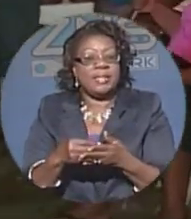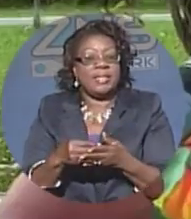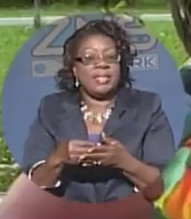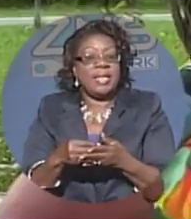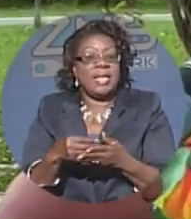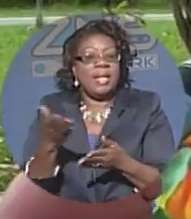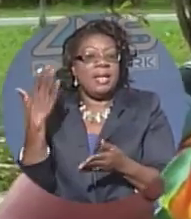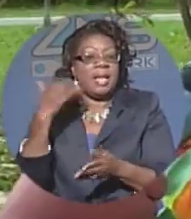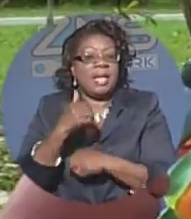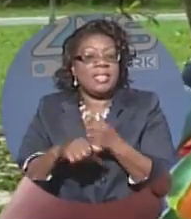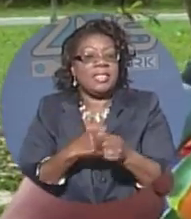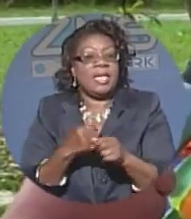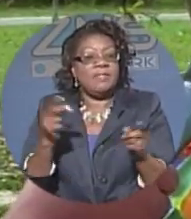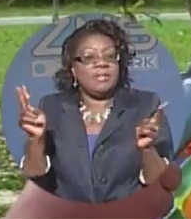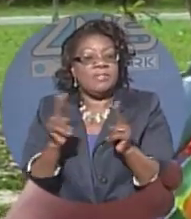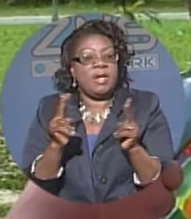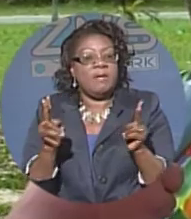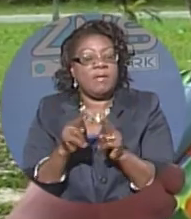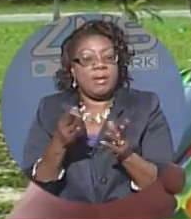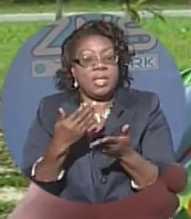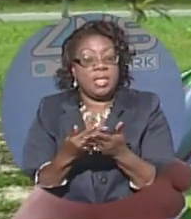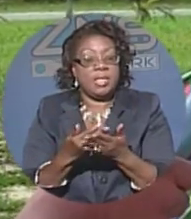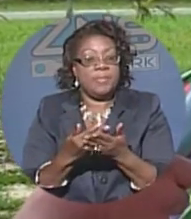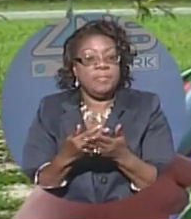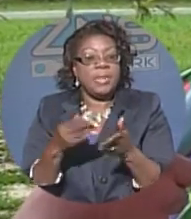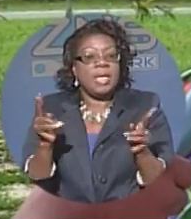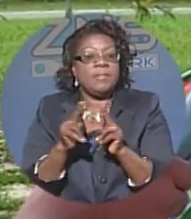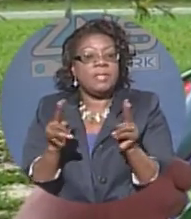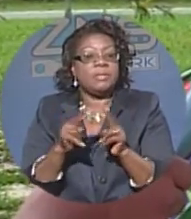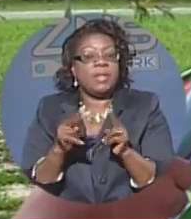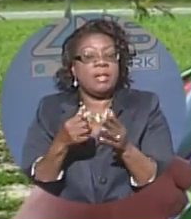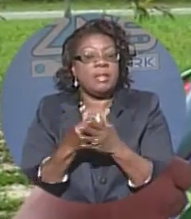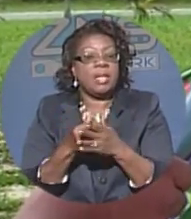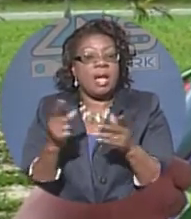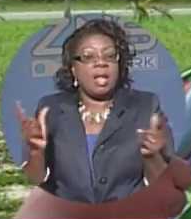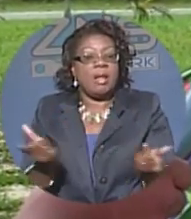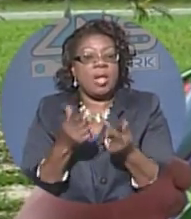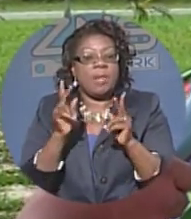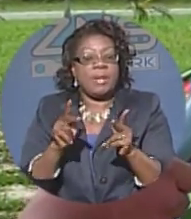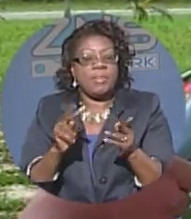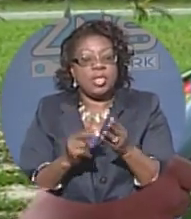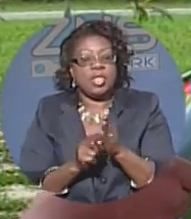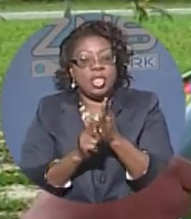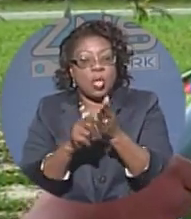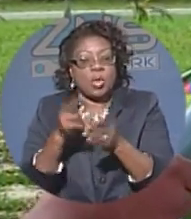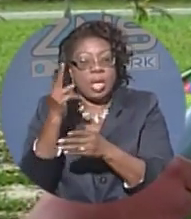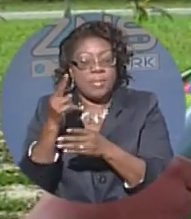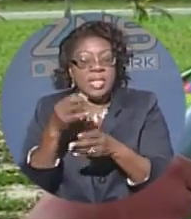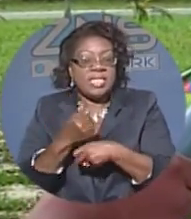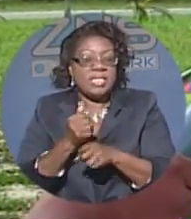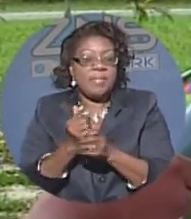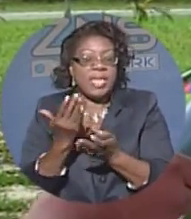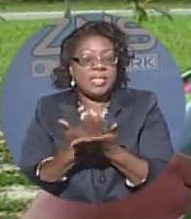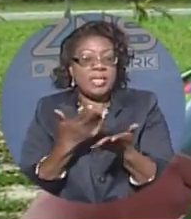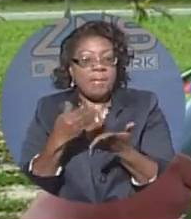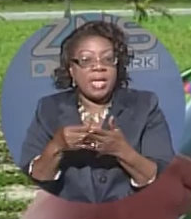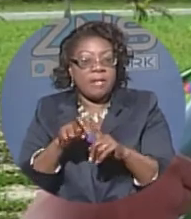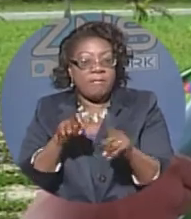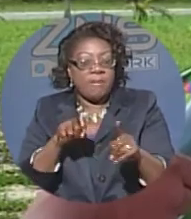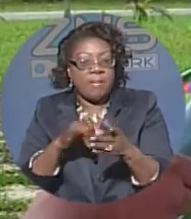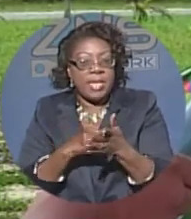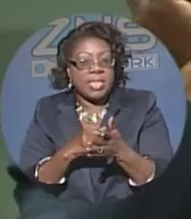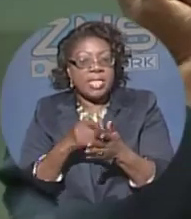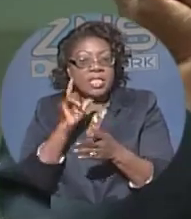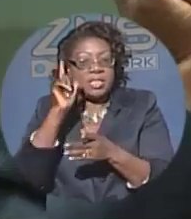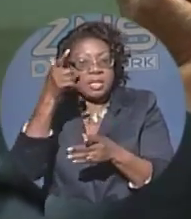Well, last year it was very, very good. It was very, a lot of people showed up, and I made a few dollars from it, so I'm looking forward for it to be bigger and